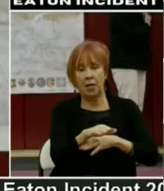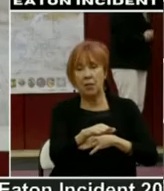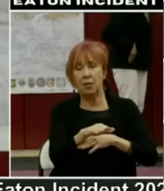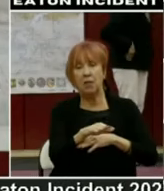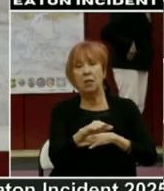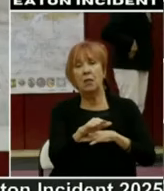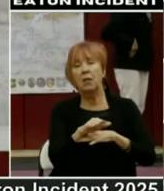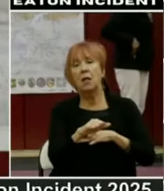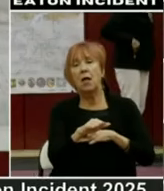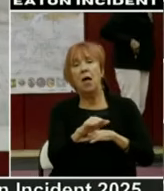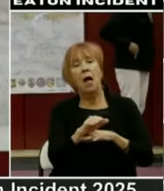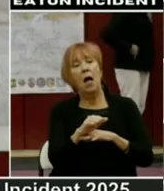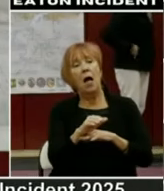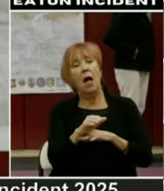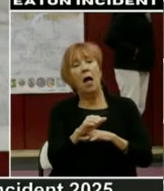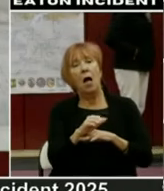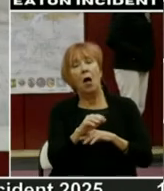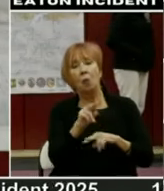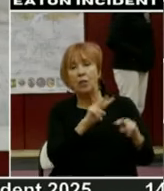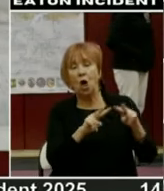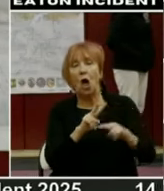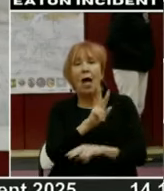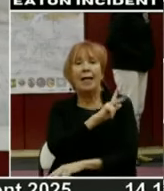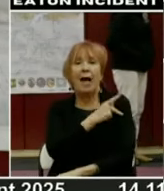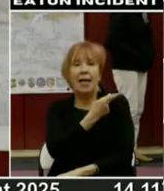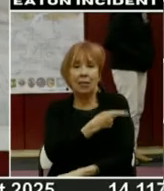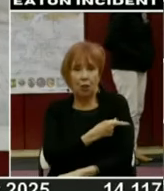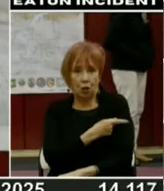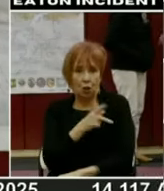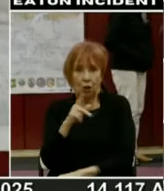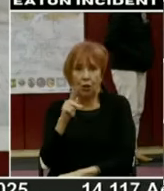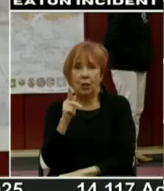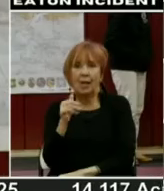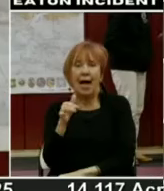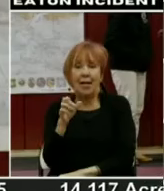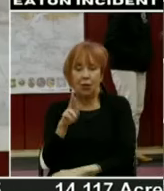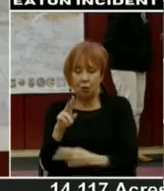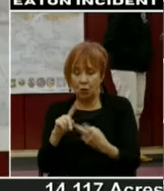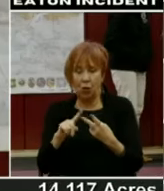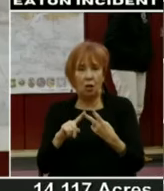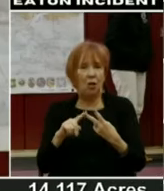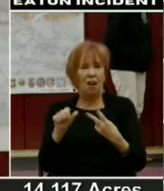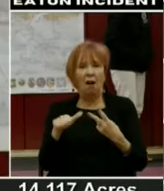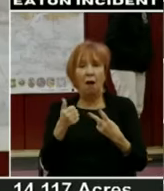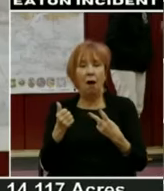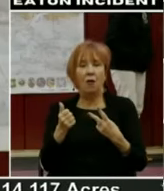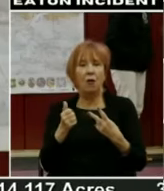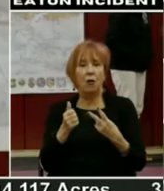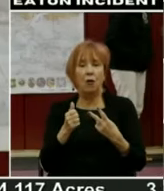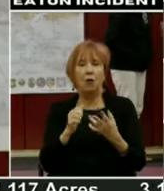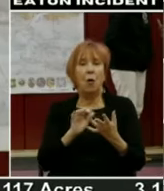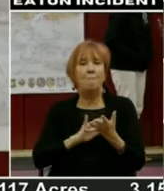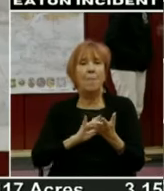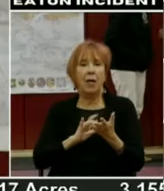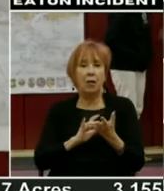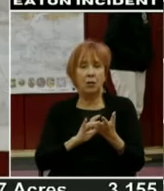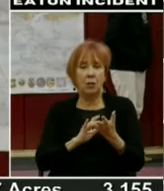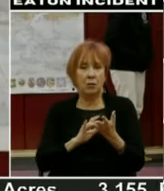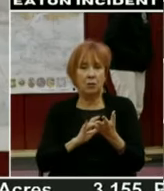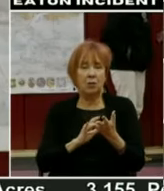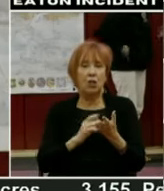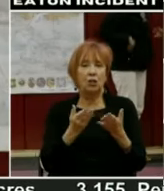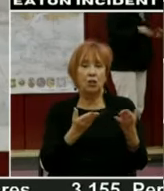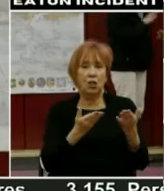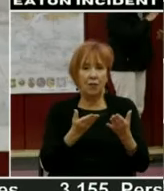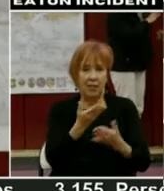and we saw Kaiser and other medical facilities there that can